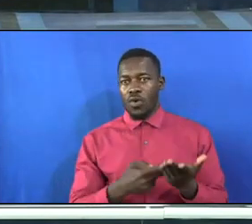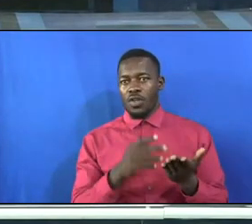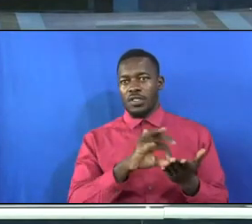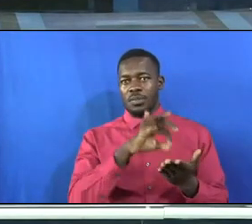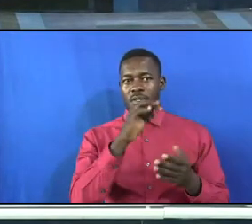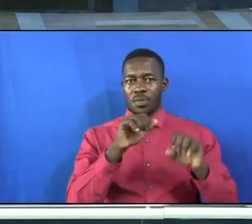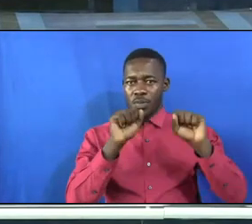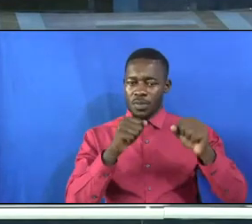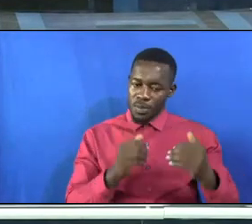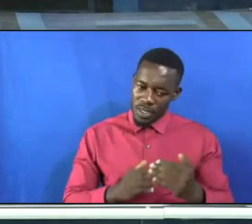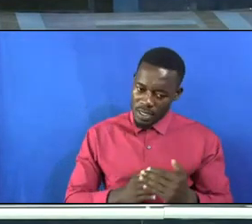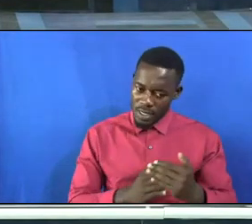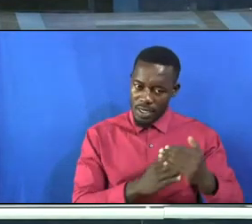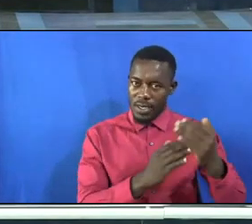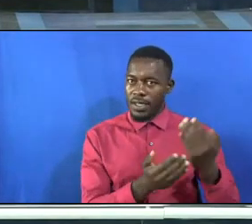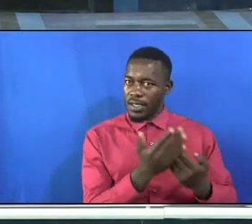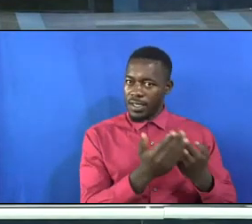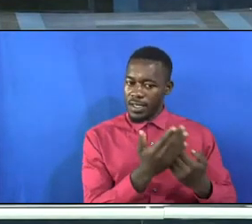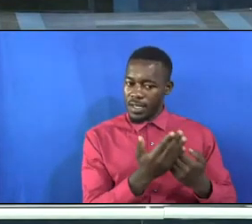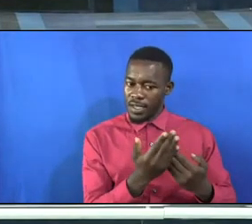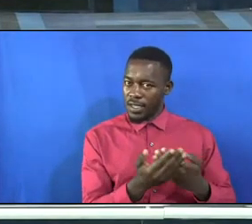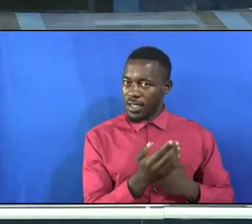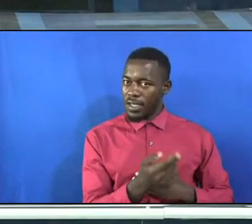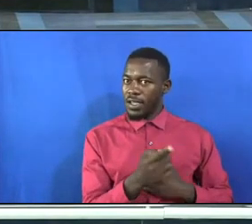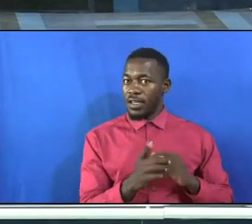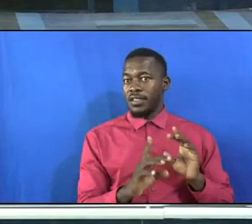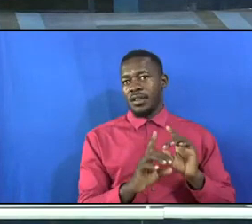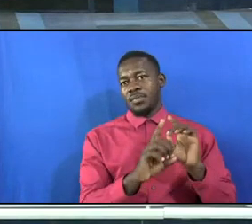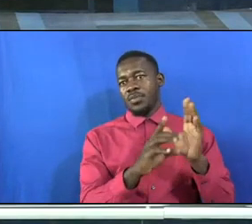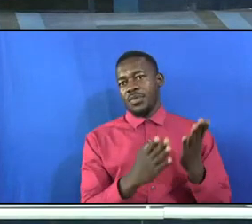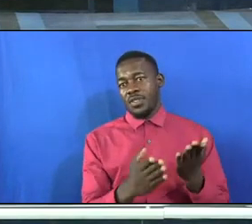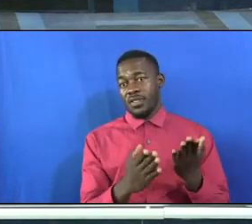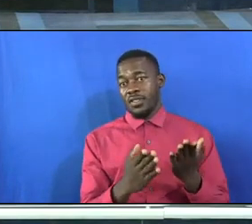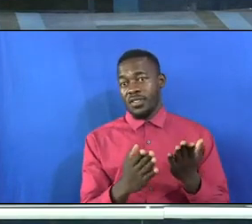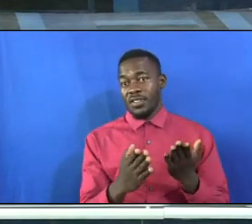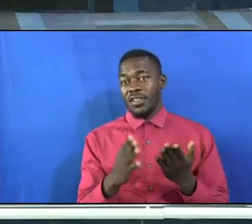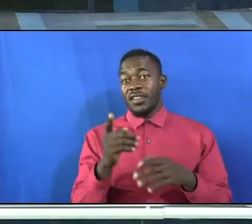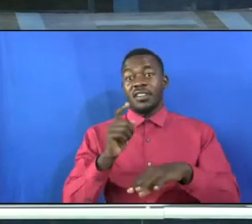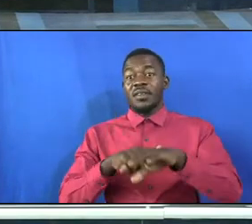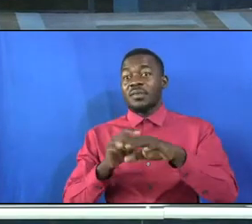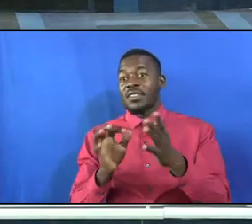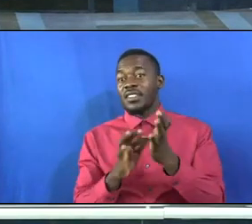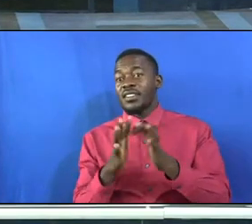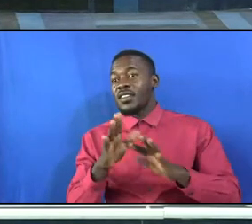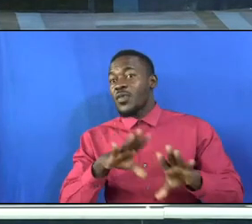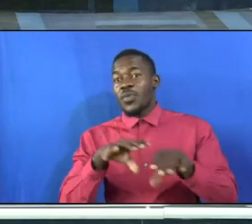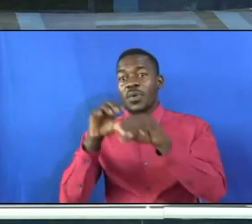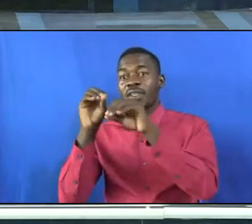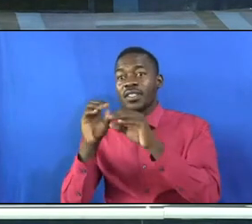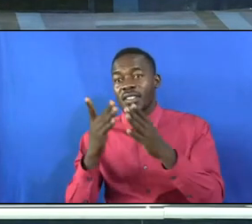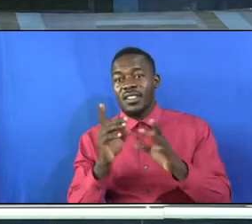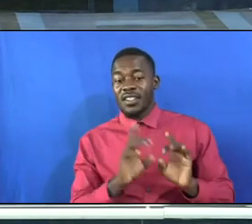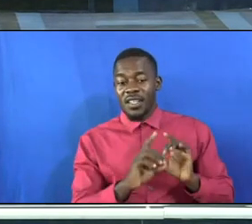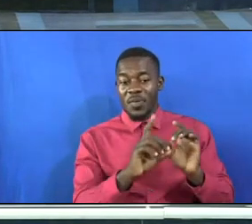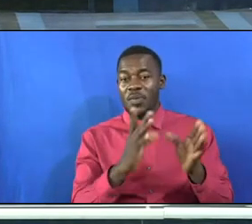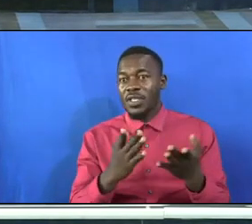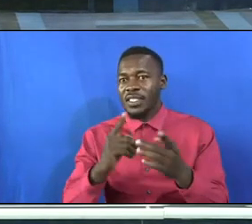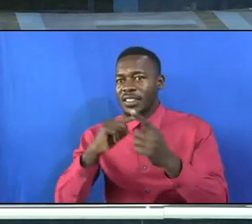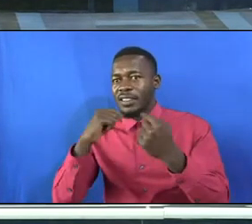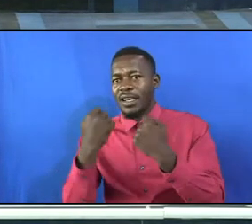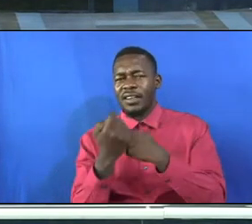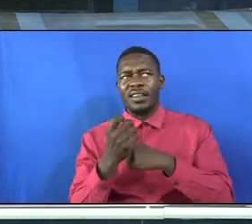and there would be conversion of 3,000 people. Is that a small meeting? No. That is a great, great